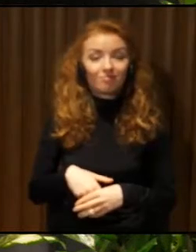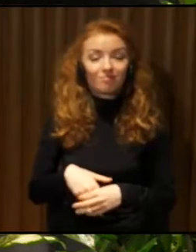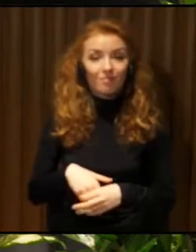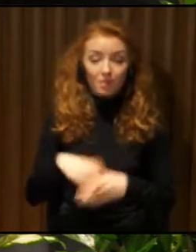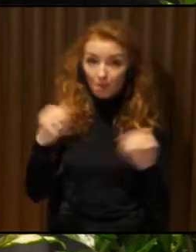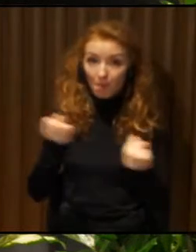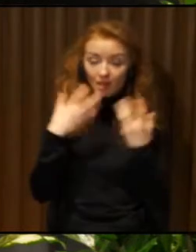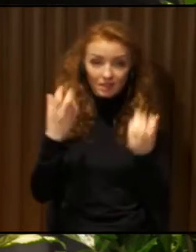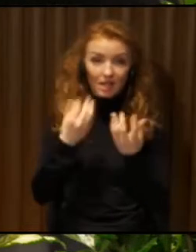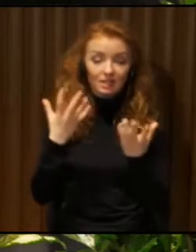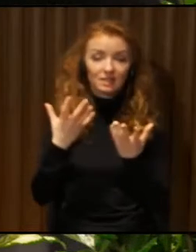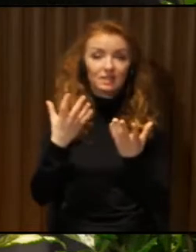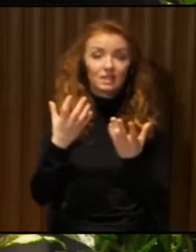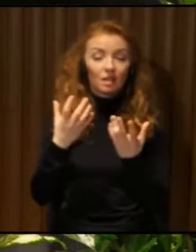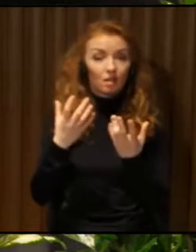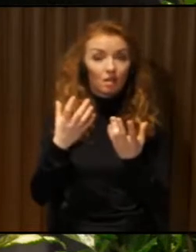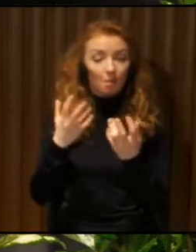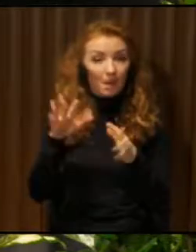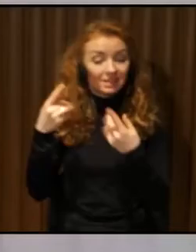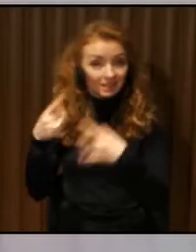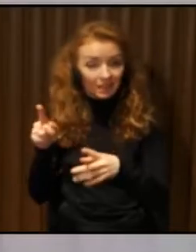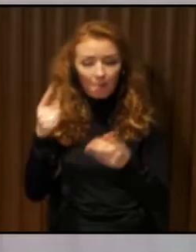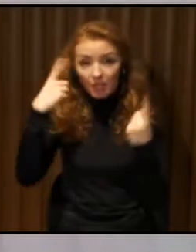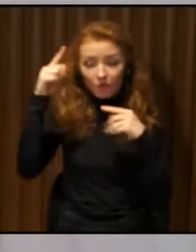to implement in our life.